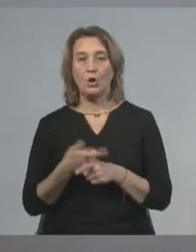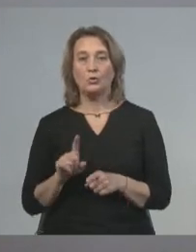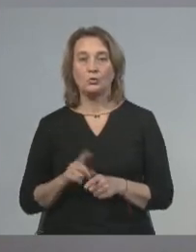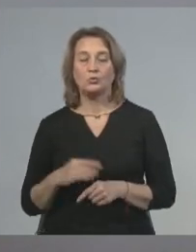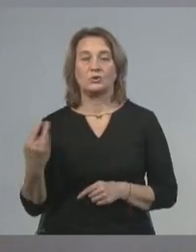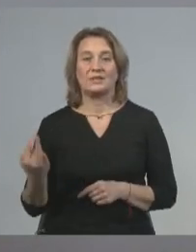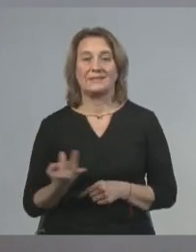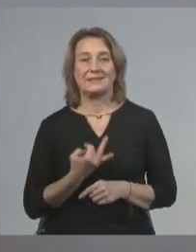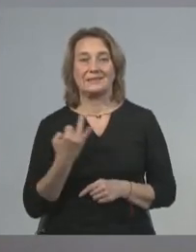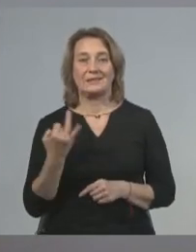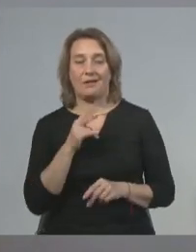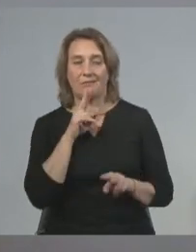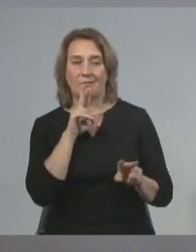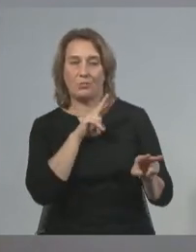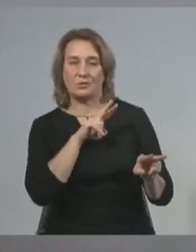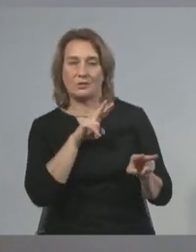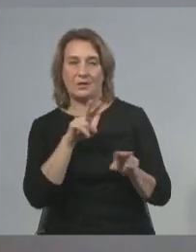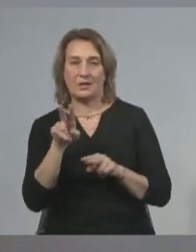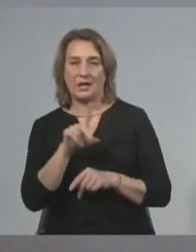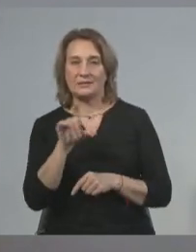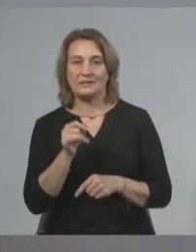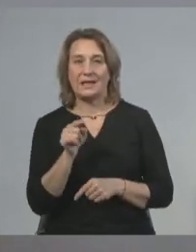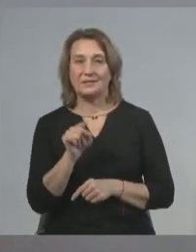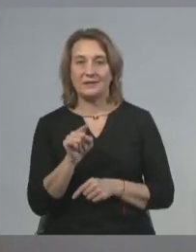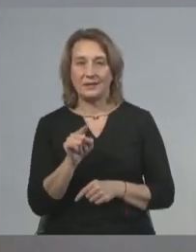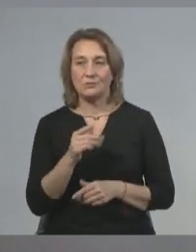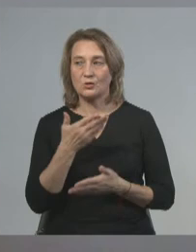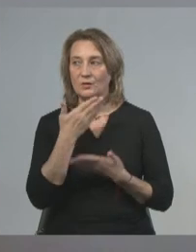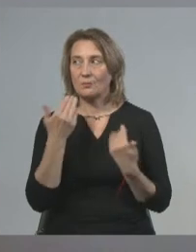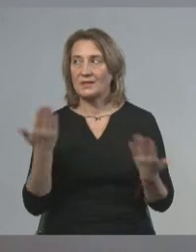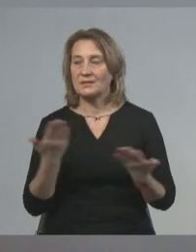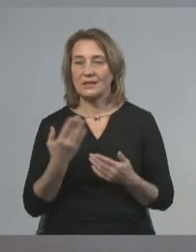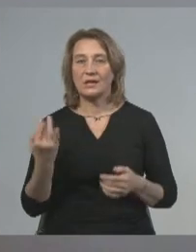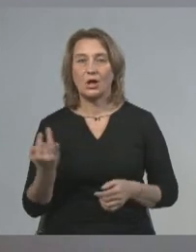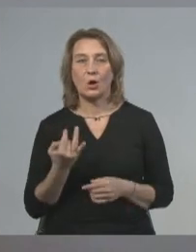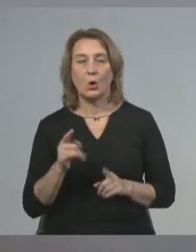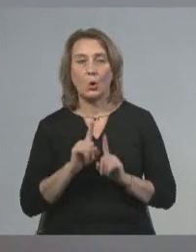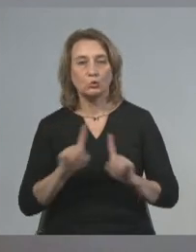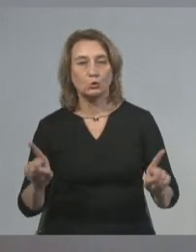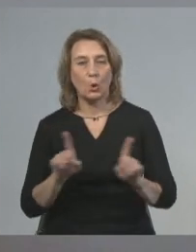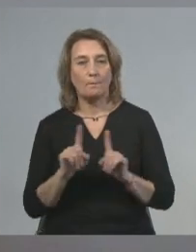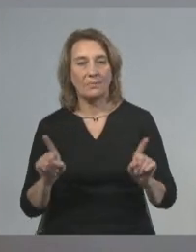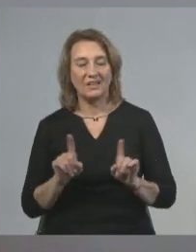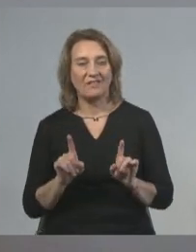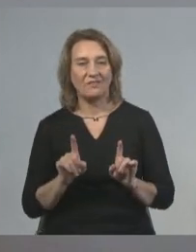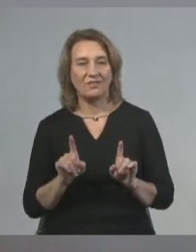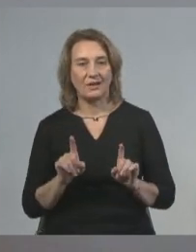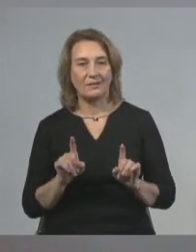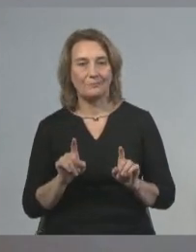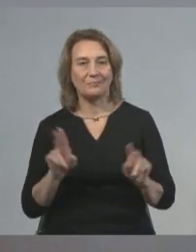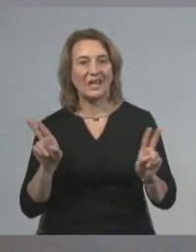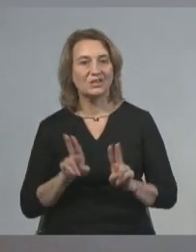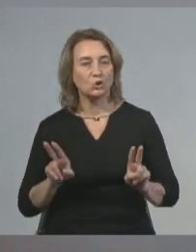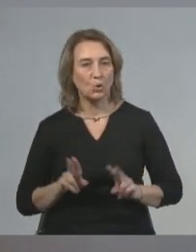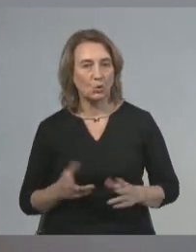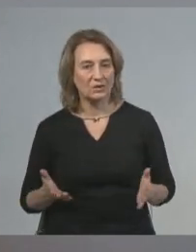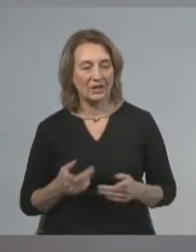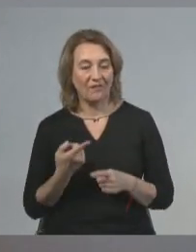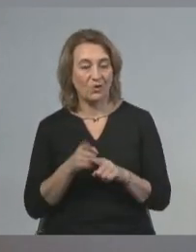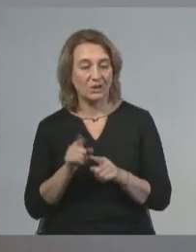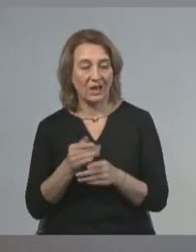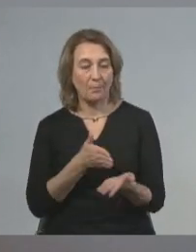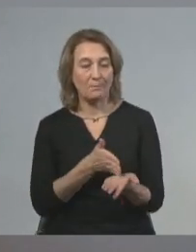that we don't have a specific guidelines in my newsroom uh in in this regard and it's really maybe important